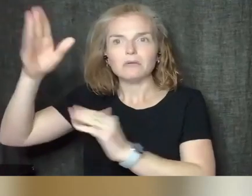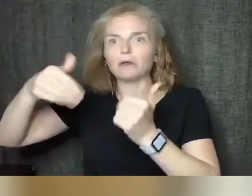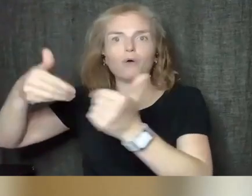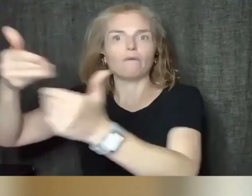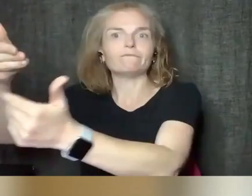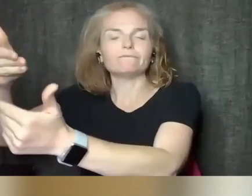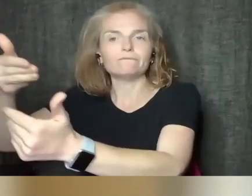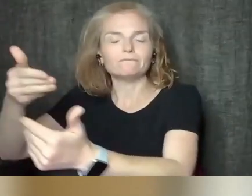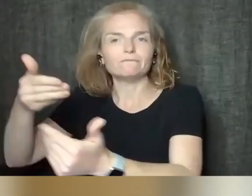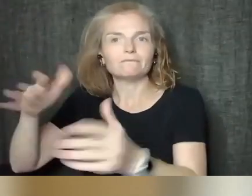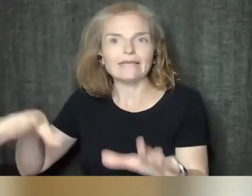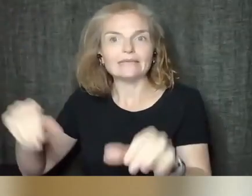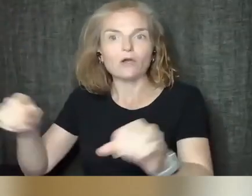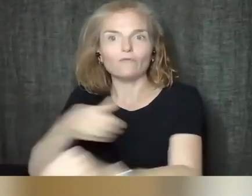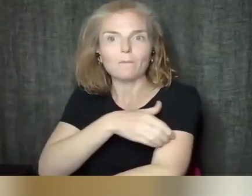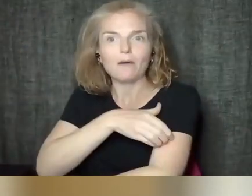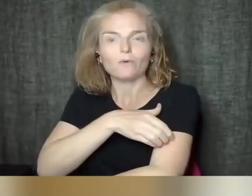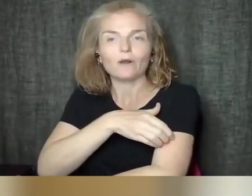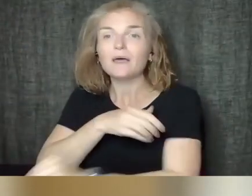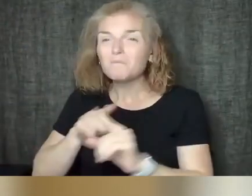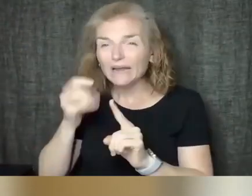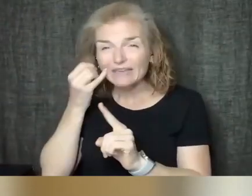their power falls away. They dissolve.